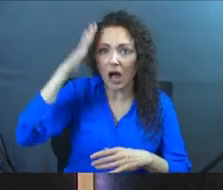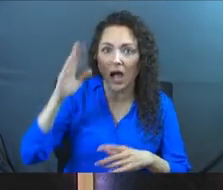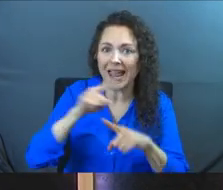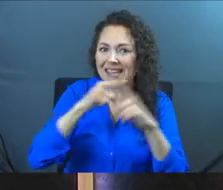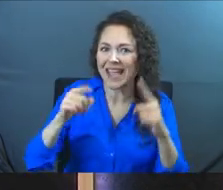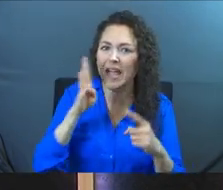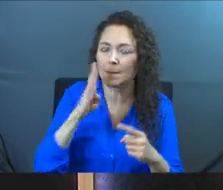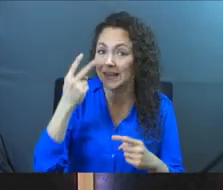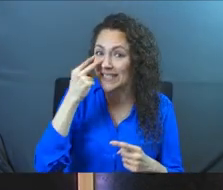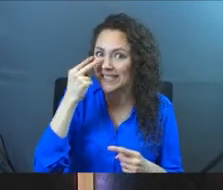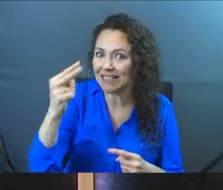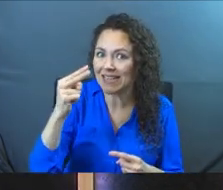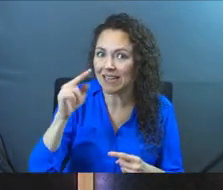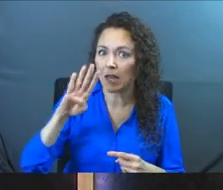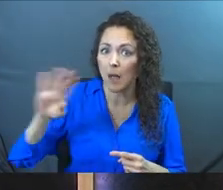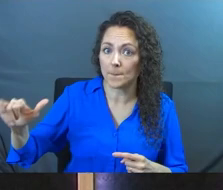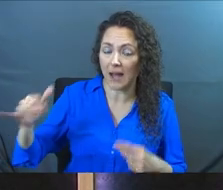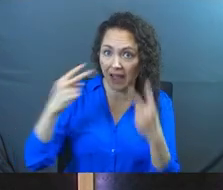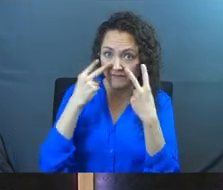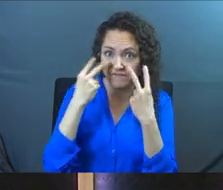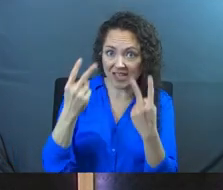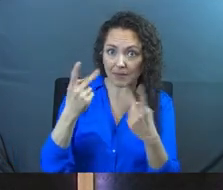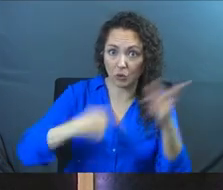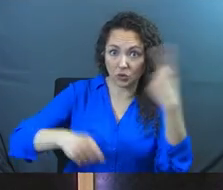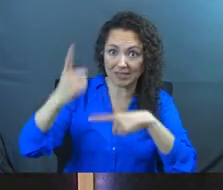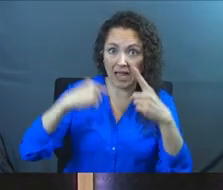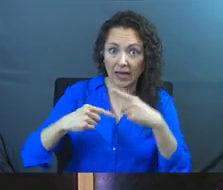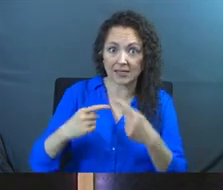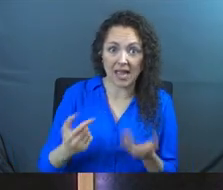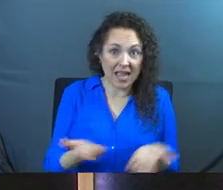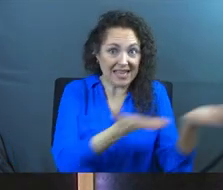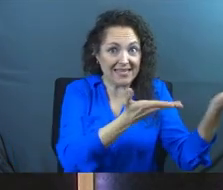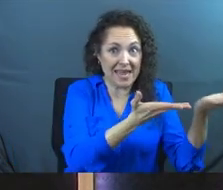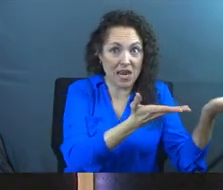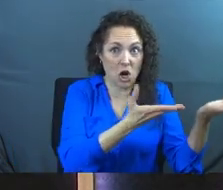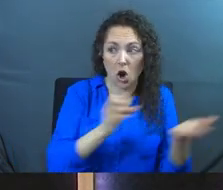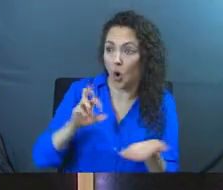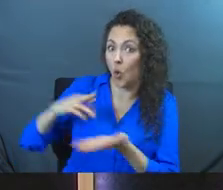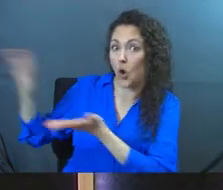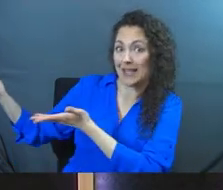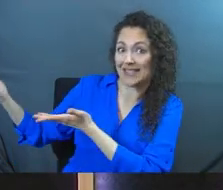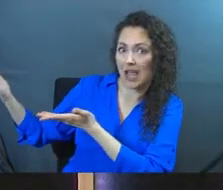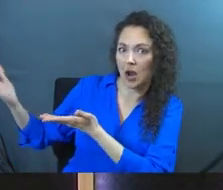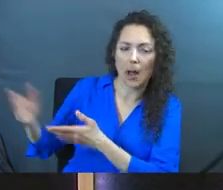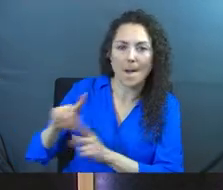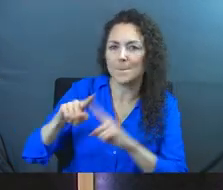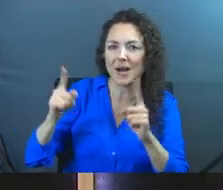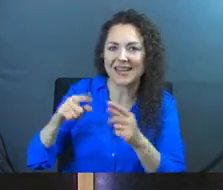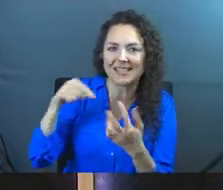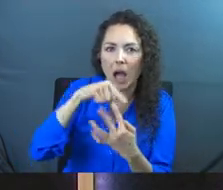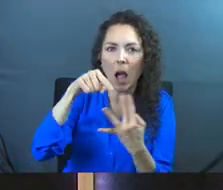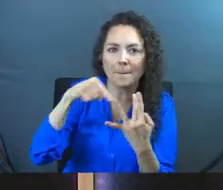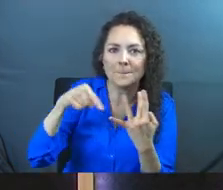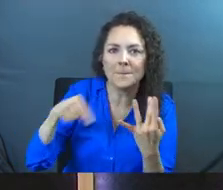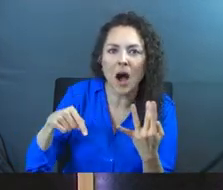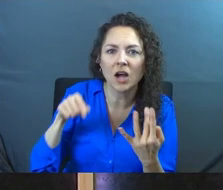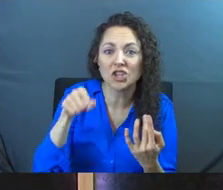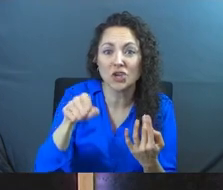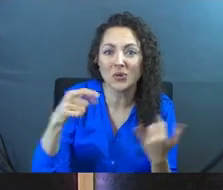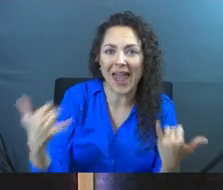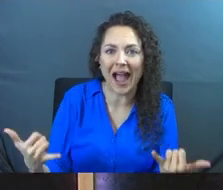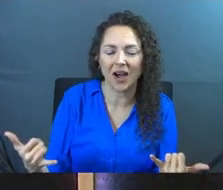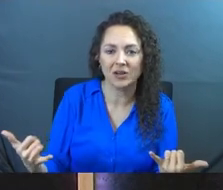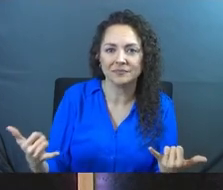visible signs. You won't be able to say, 'Here it is,' or 'It's over there,' for the kingdom of God is already among you." This really sort